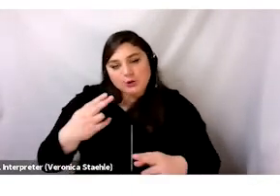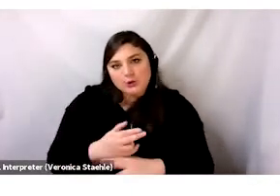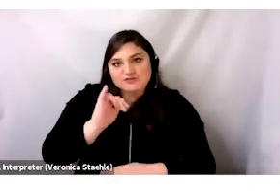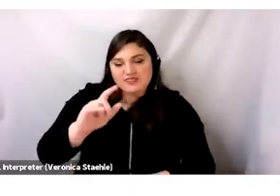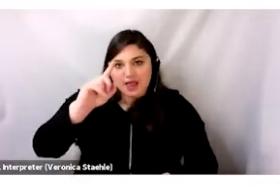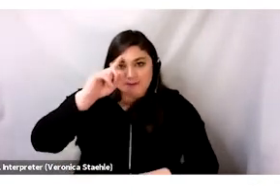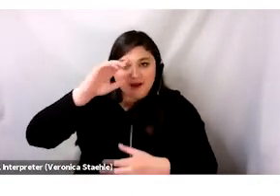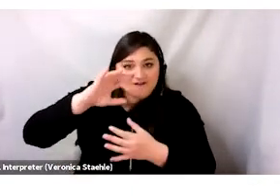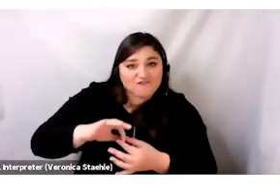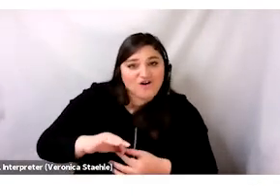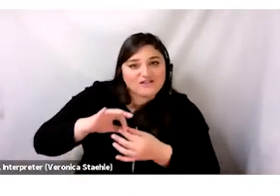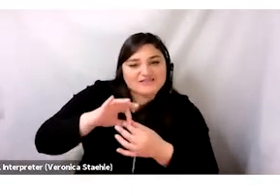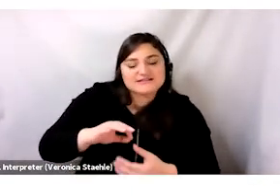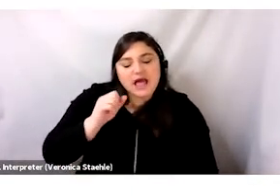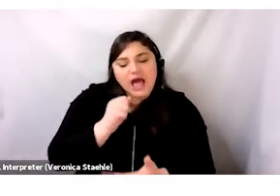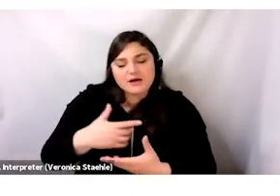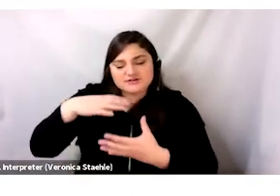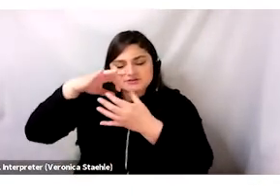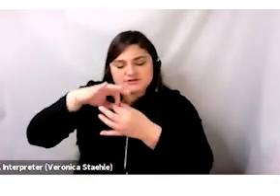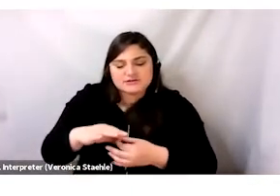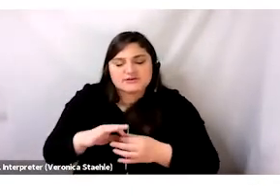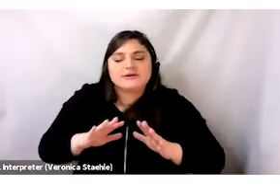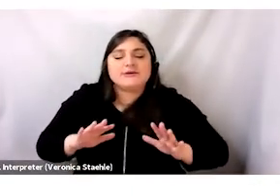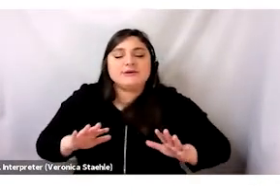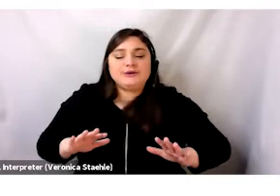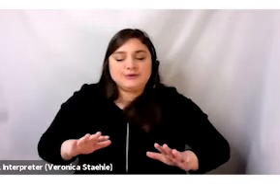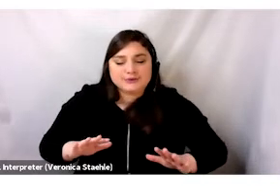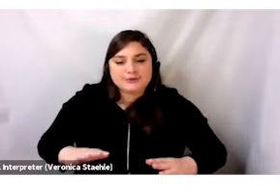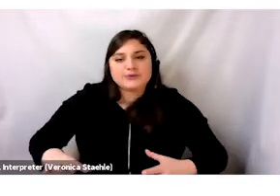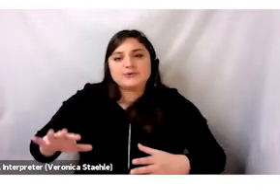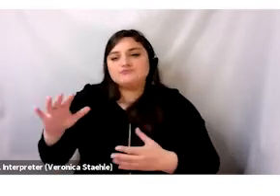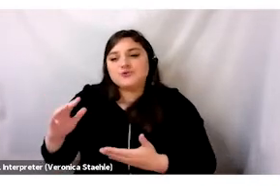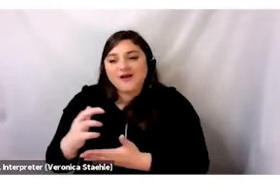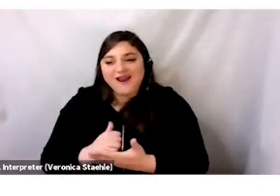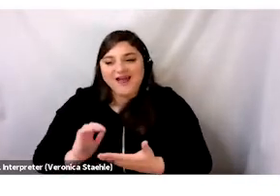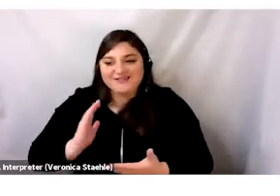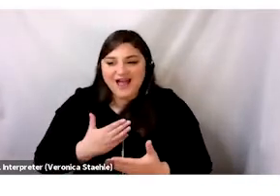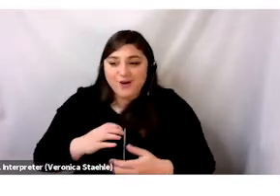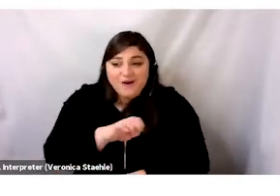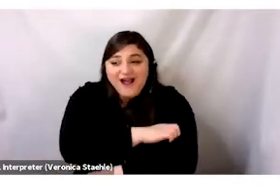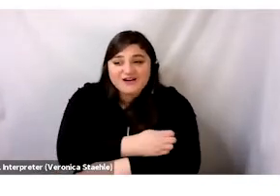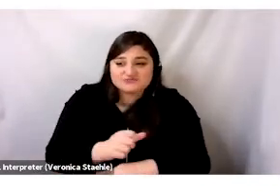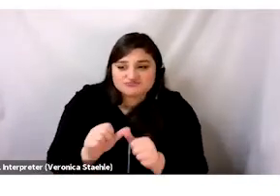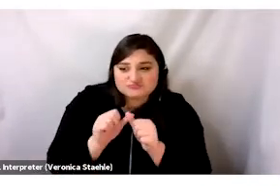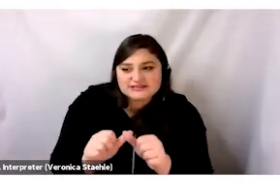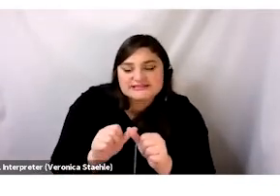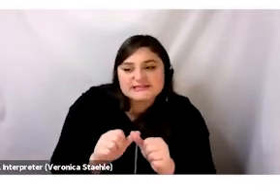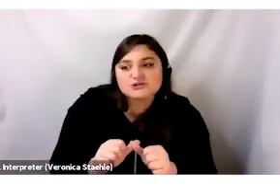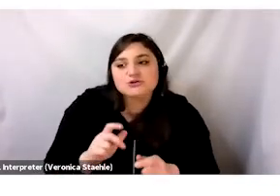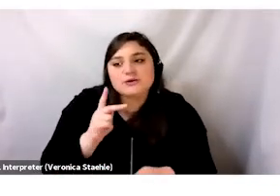really increase our discernment and our stamina and to cultivate peace of mind as we continue to do this